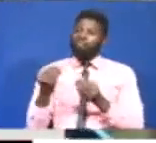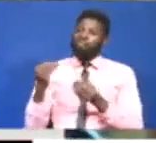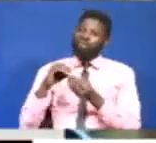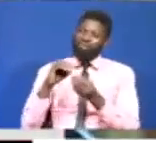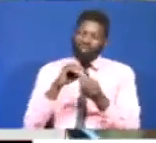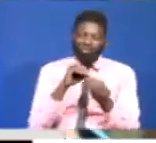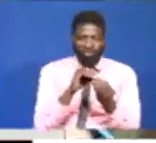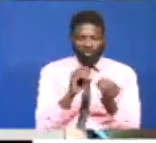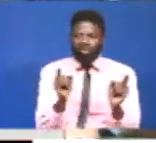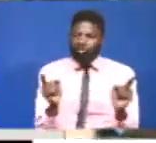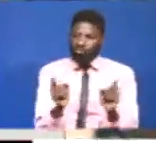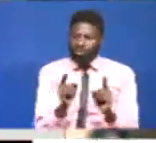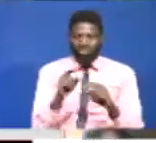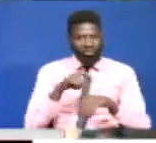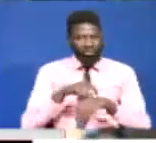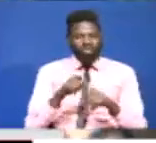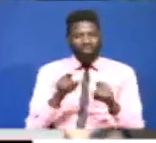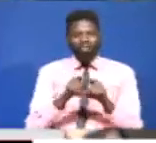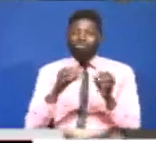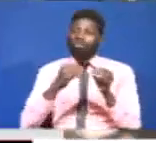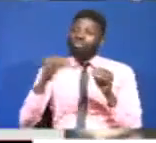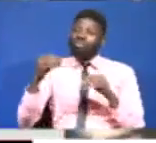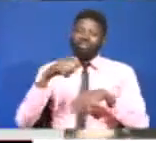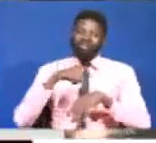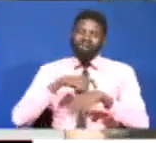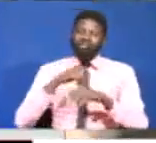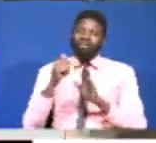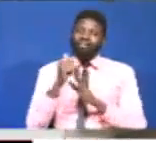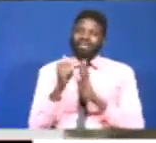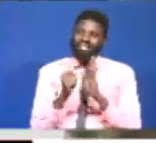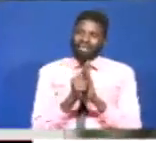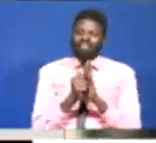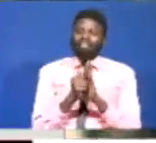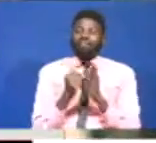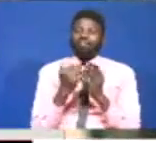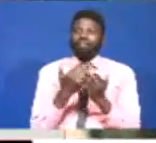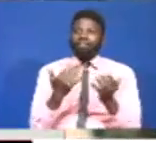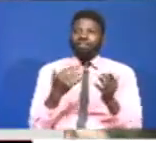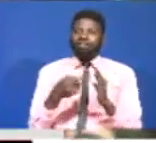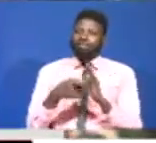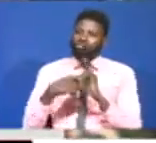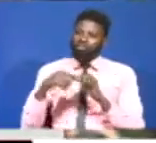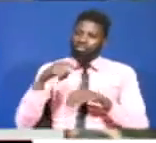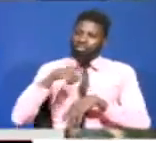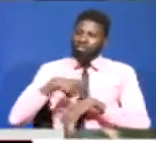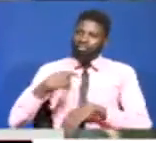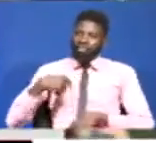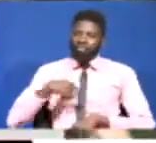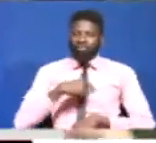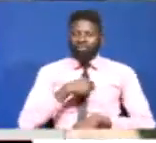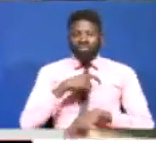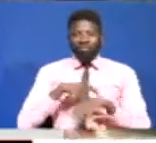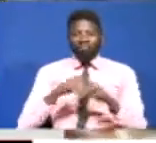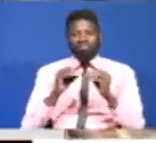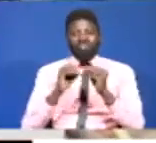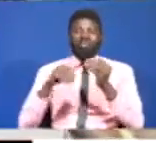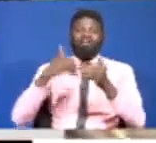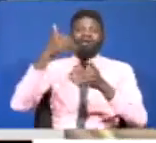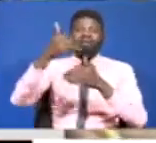and long-term agenda items that require time when we meet at our next meeting. But